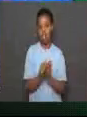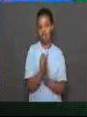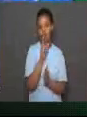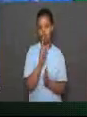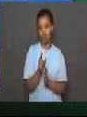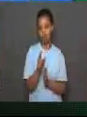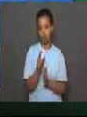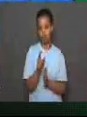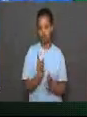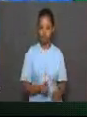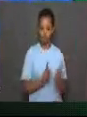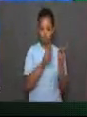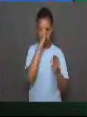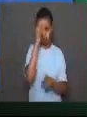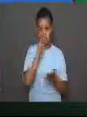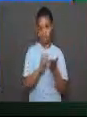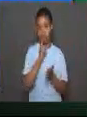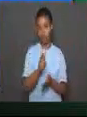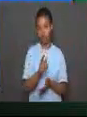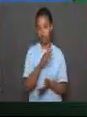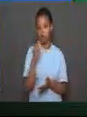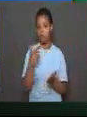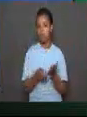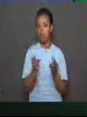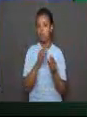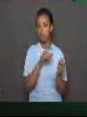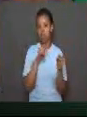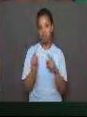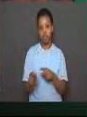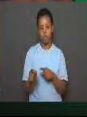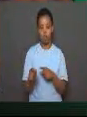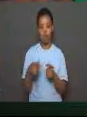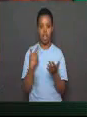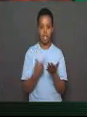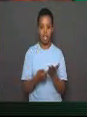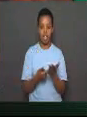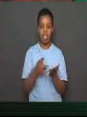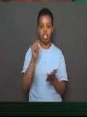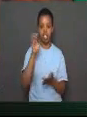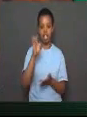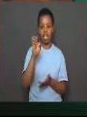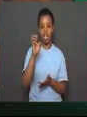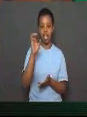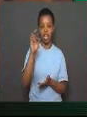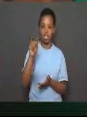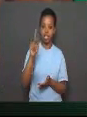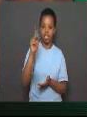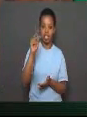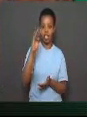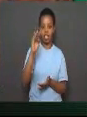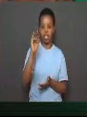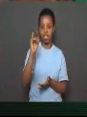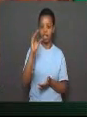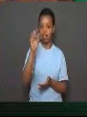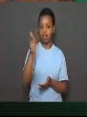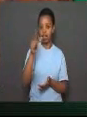by photosynthesis and also by reaching their tentacles to obtain plankton from